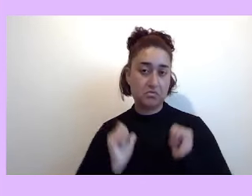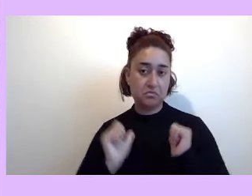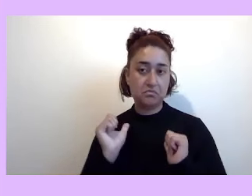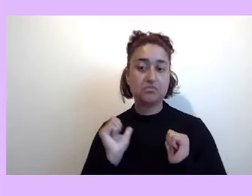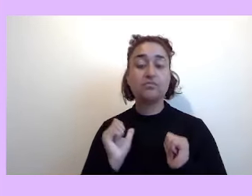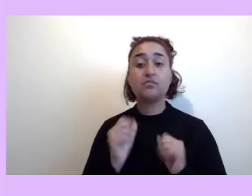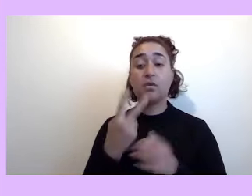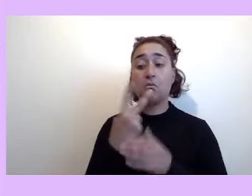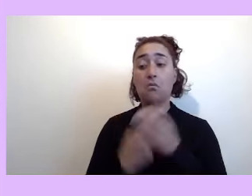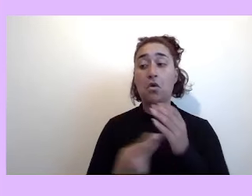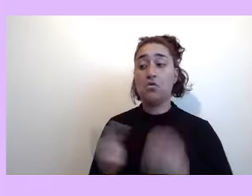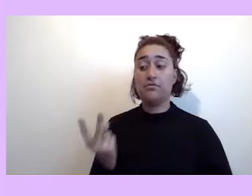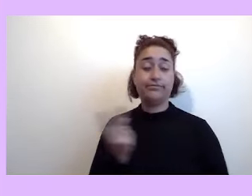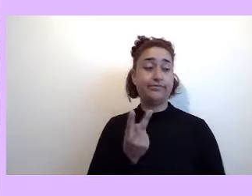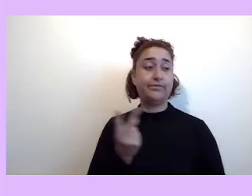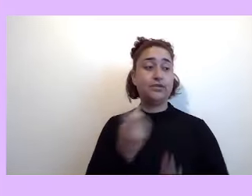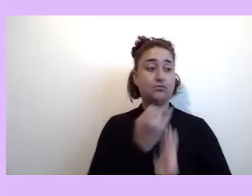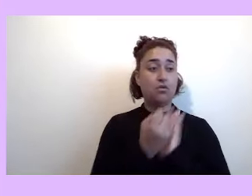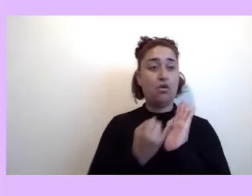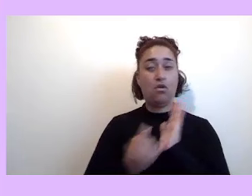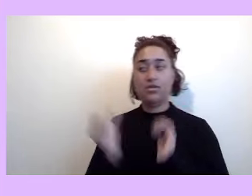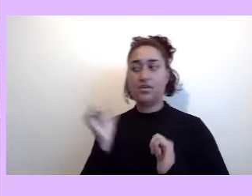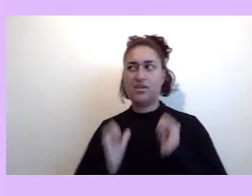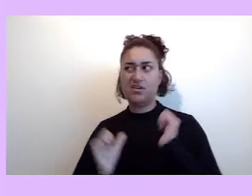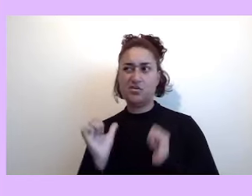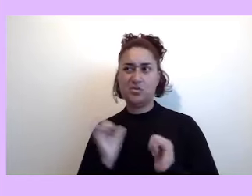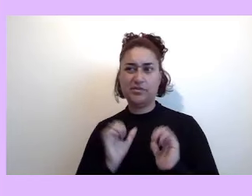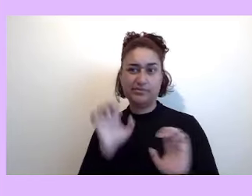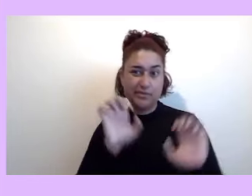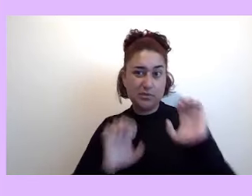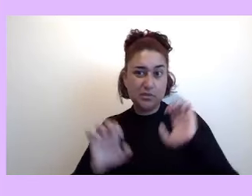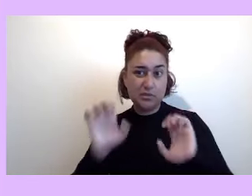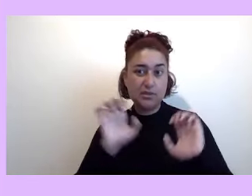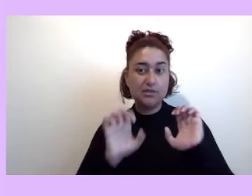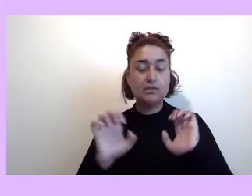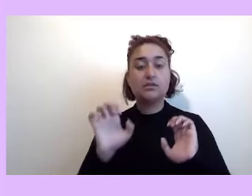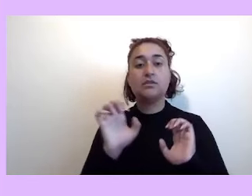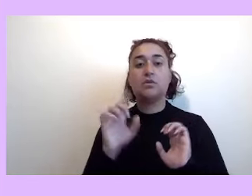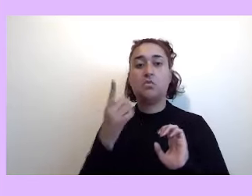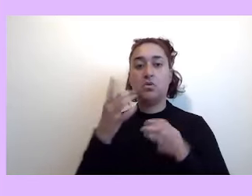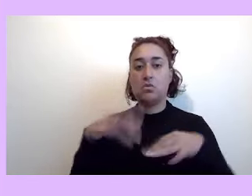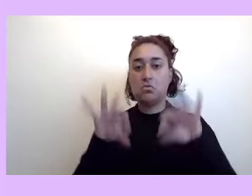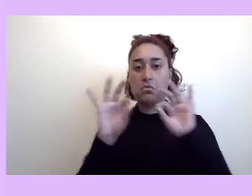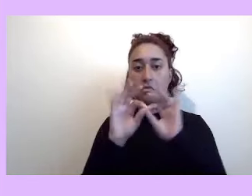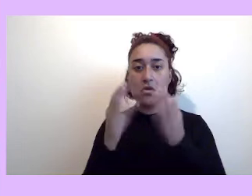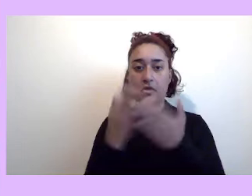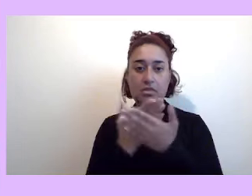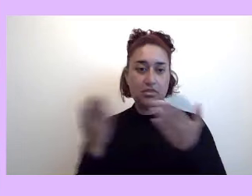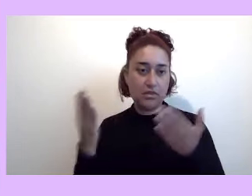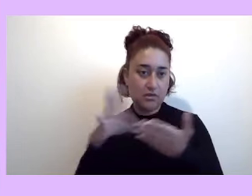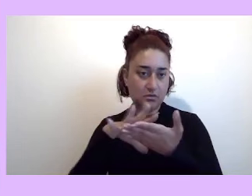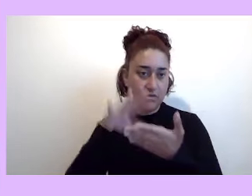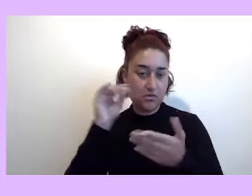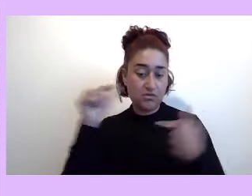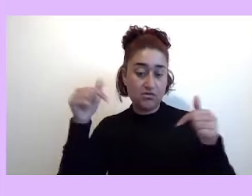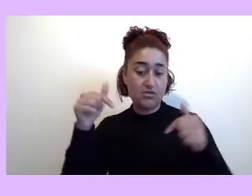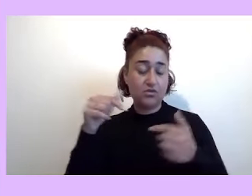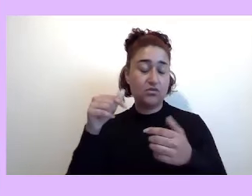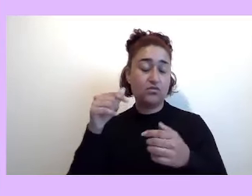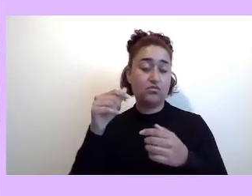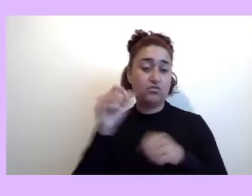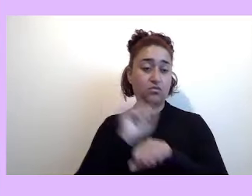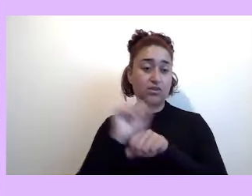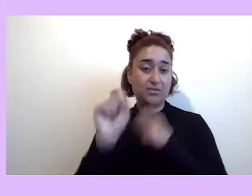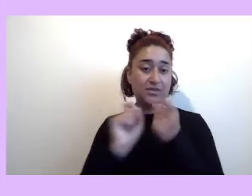Both of these were experiments, because one of the really important things we've learned to this work is that if we have